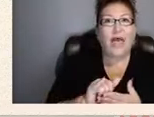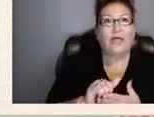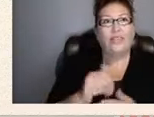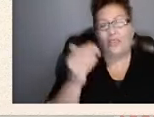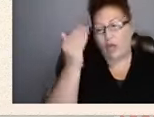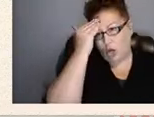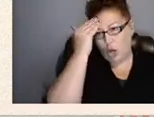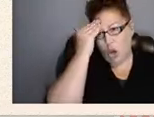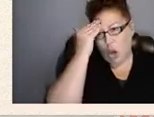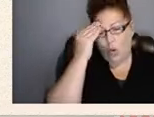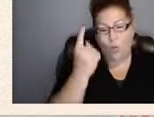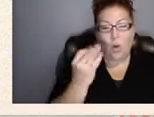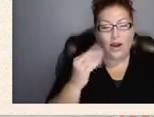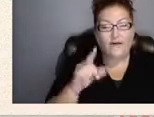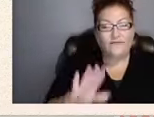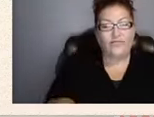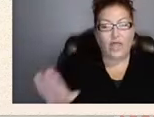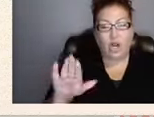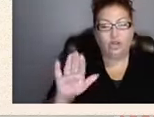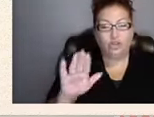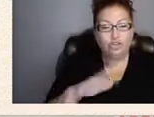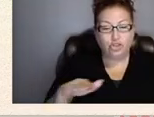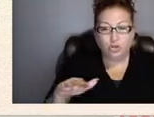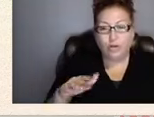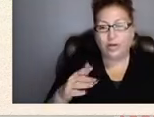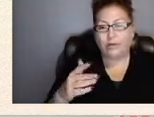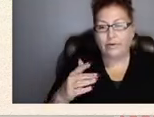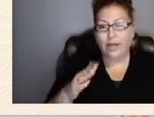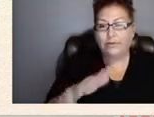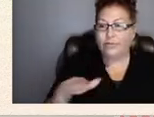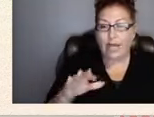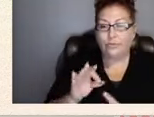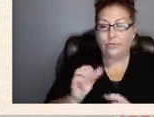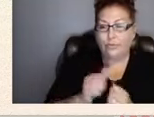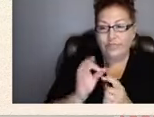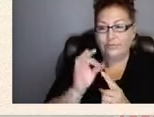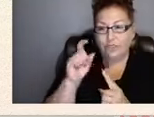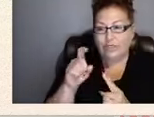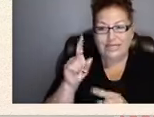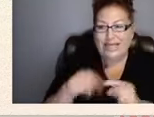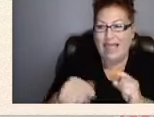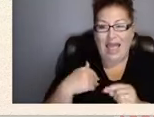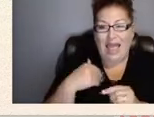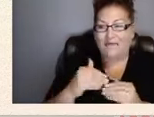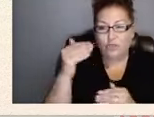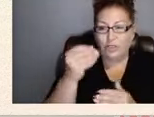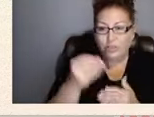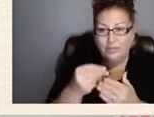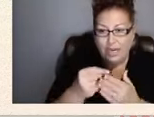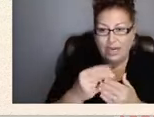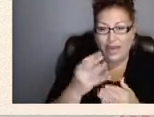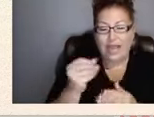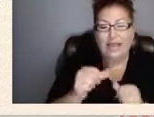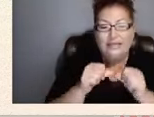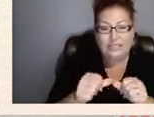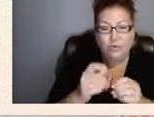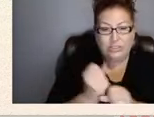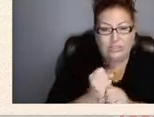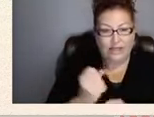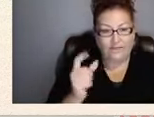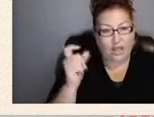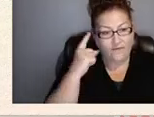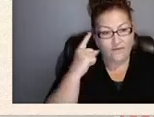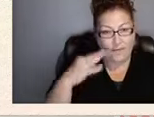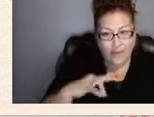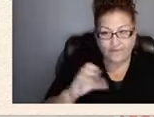their children, a child with special needs, can't have too much money and continue to receive government benefits. So